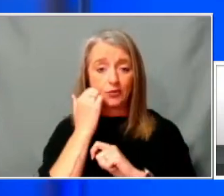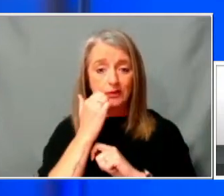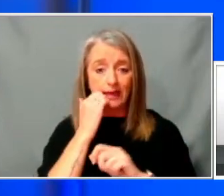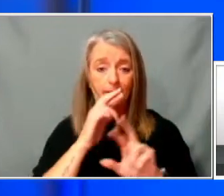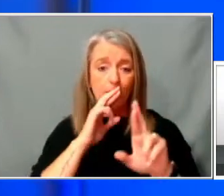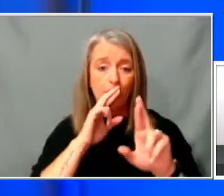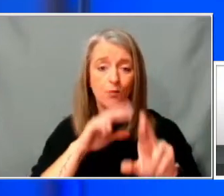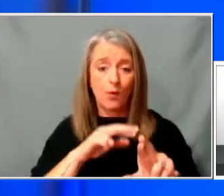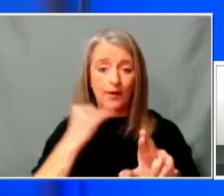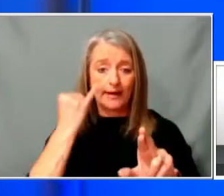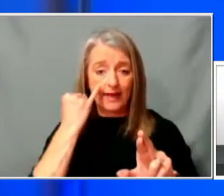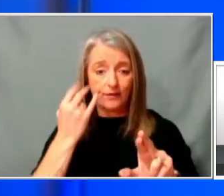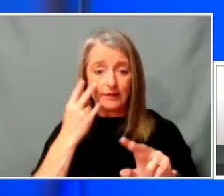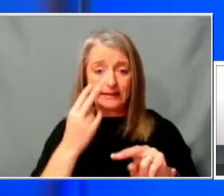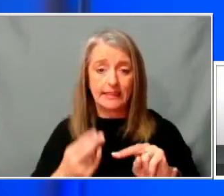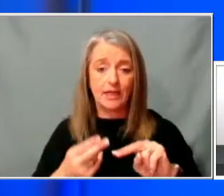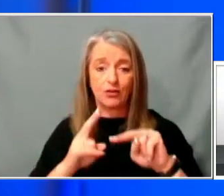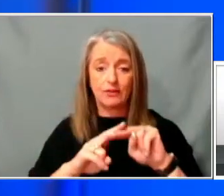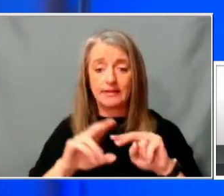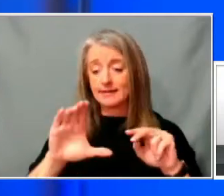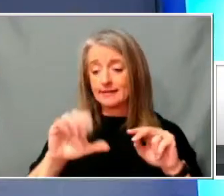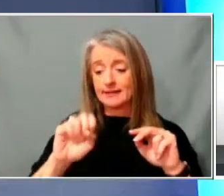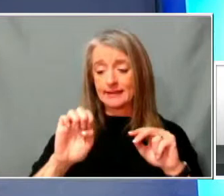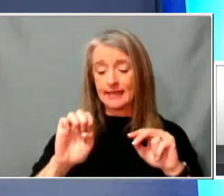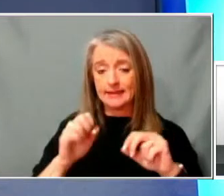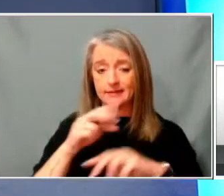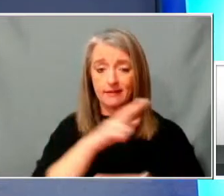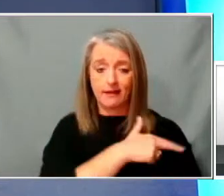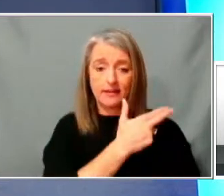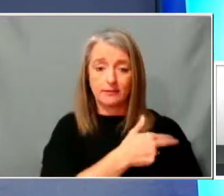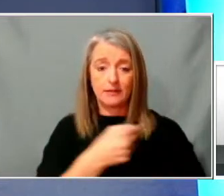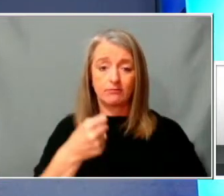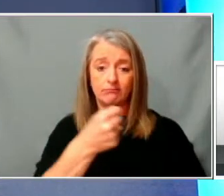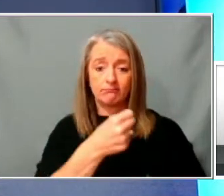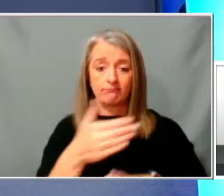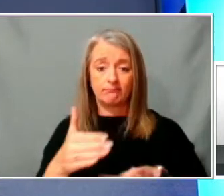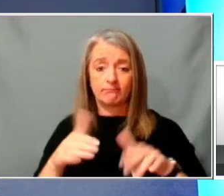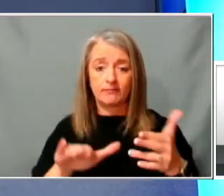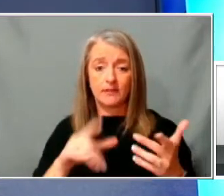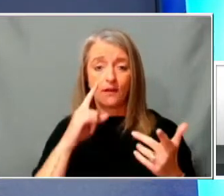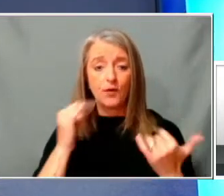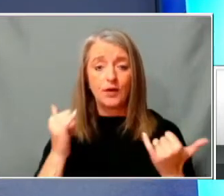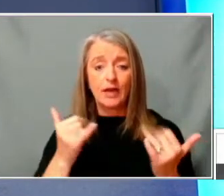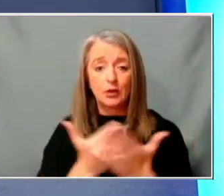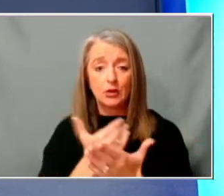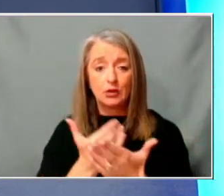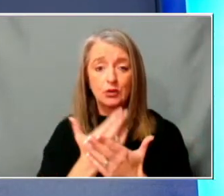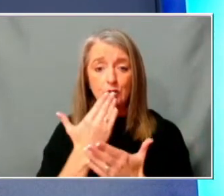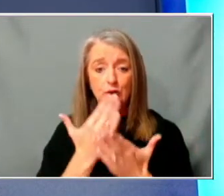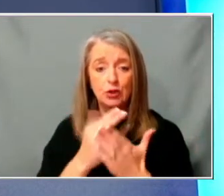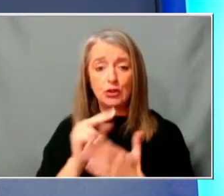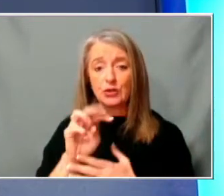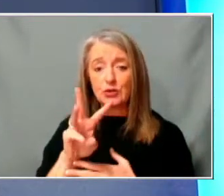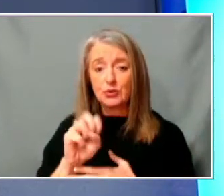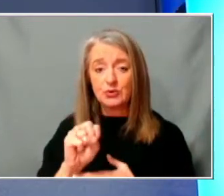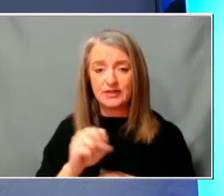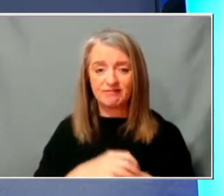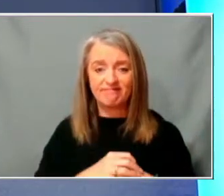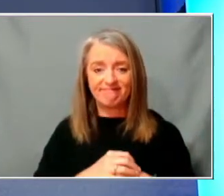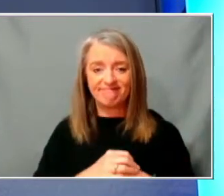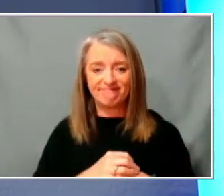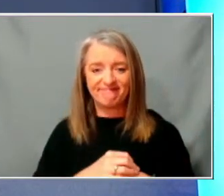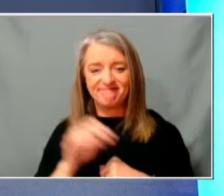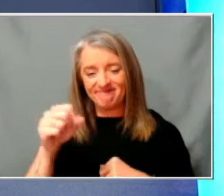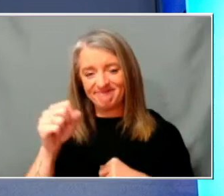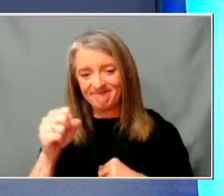we see an increase in cases, hospitalizations, and deaths. But for now, this is good news. Seeing this change, or encouraging news. Absolutely.